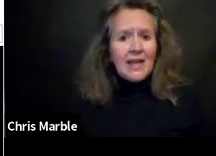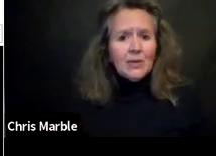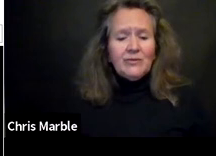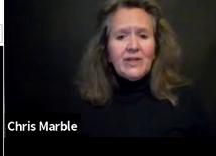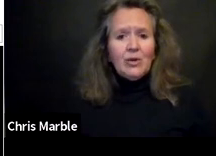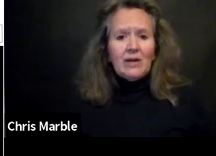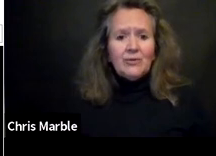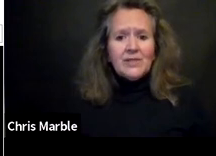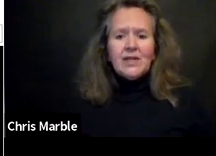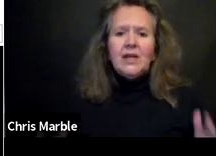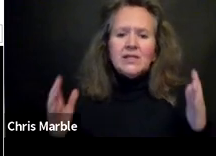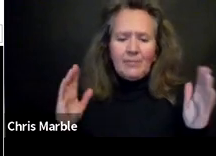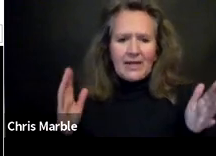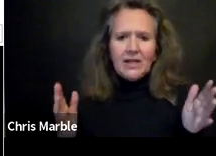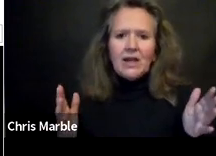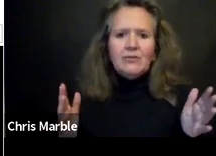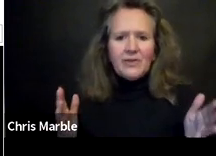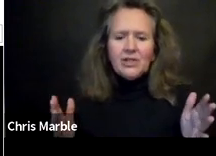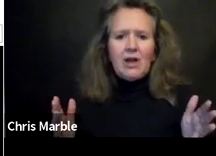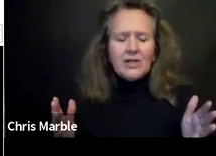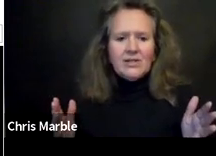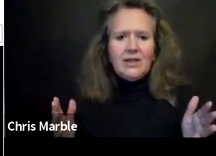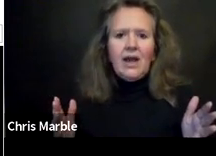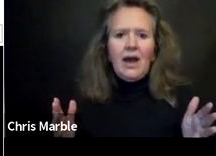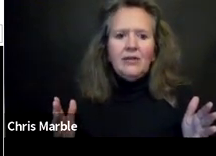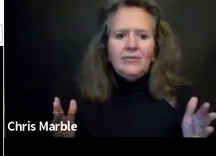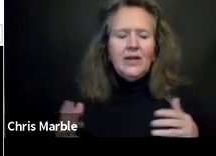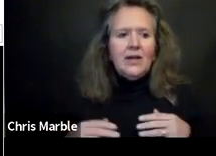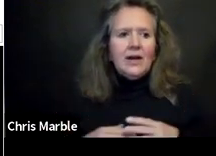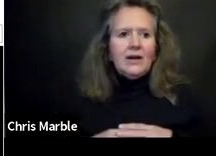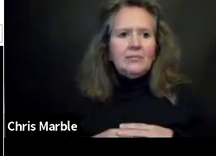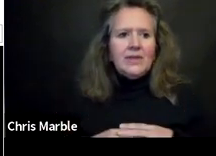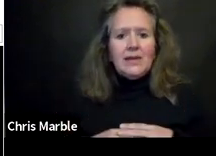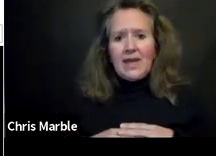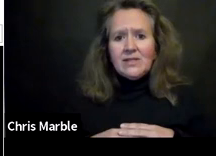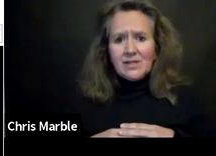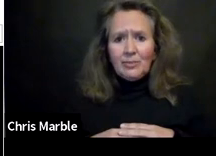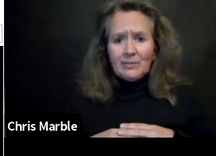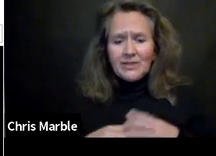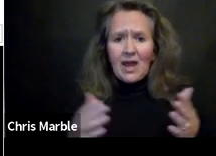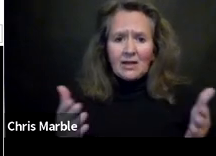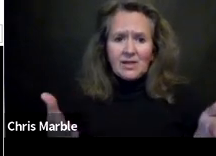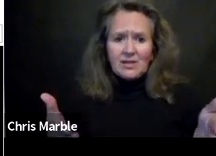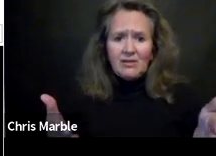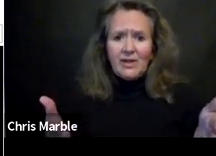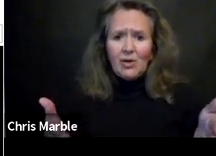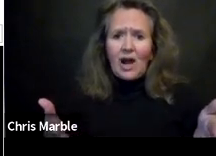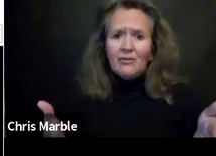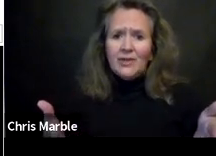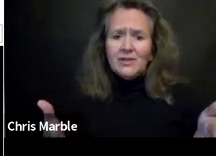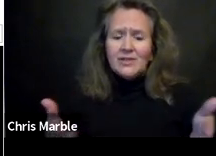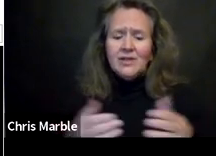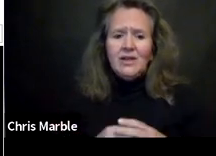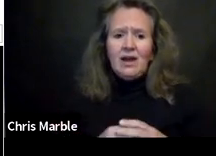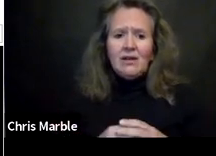And again, with video conferencing, depending on the vision loss that they have, they may still be able to access a video